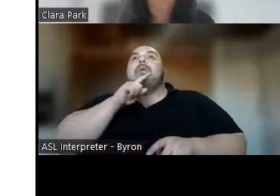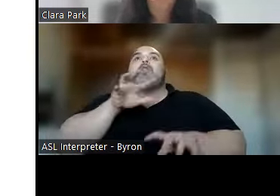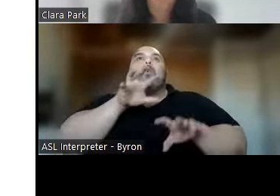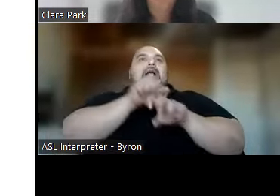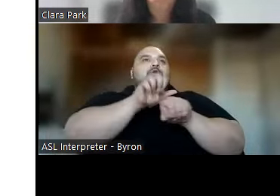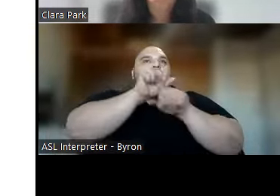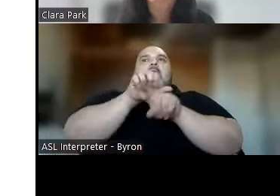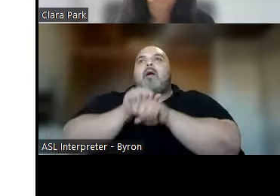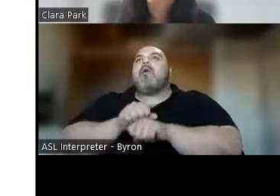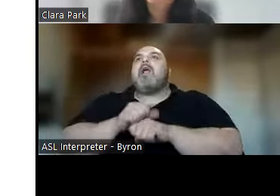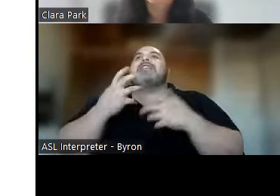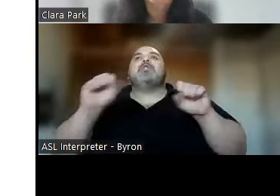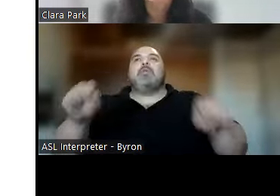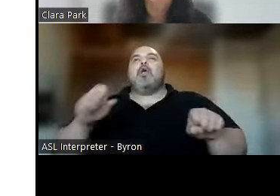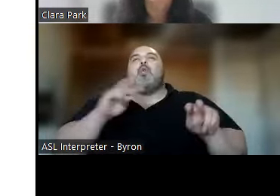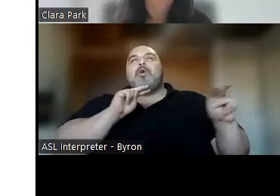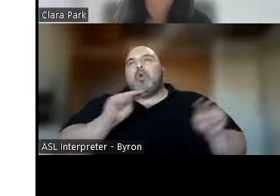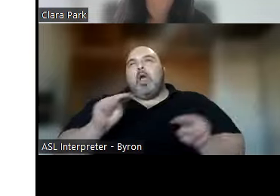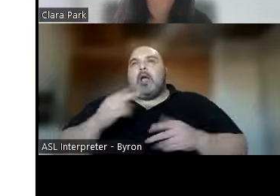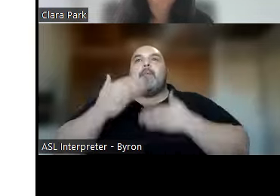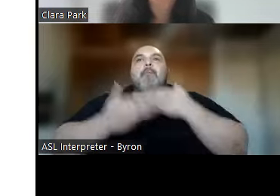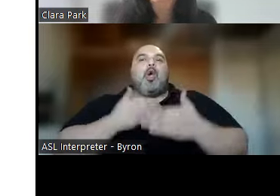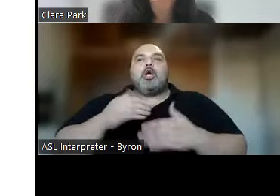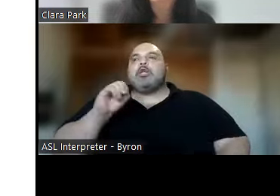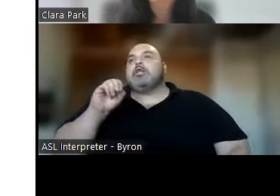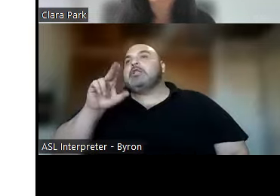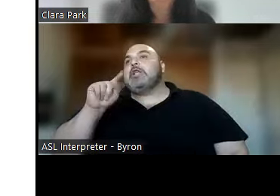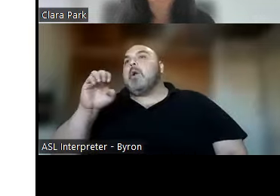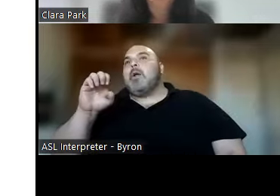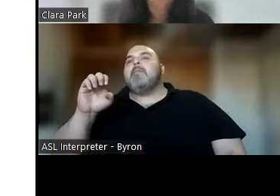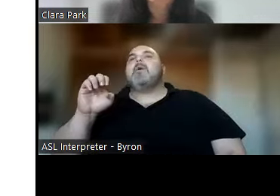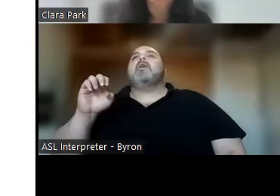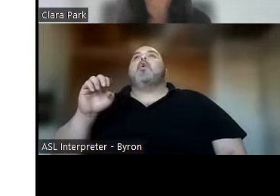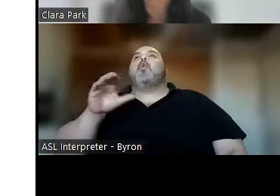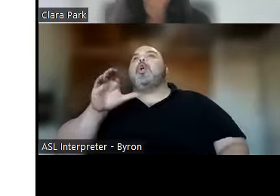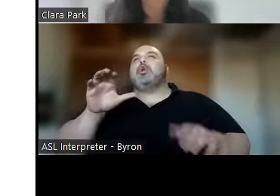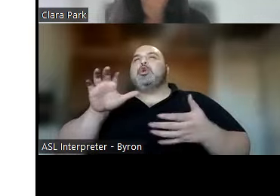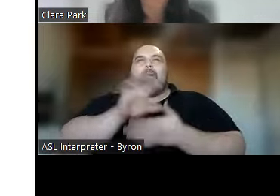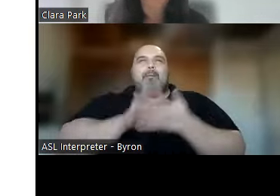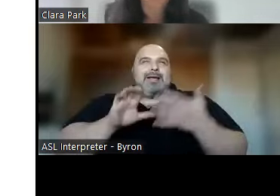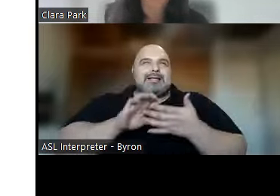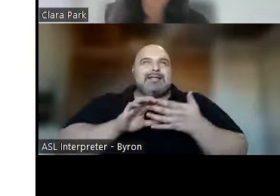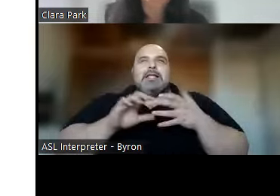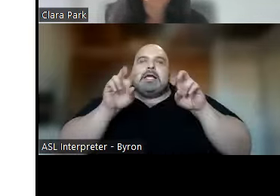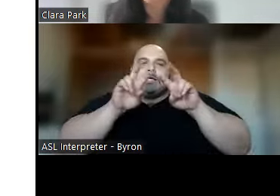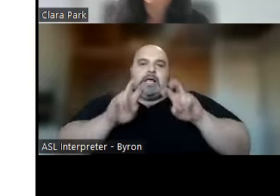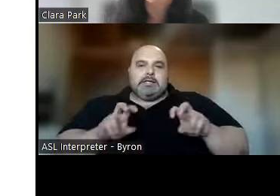So we're tracking kind of process and outcome measures, and we're also doing some sort of a mixed methods analysis. So tracking quantitative